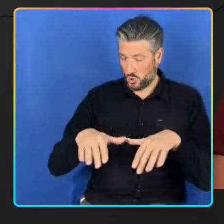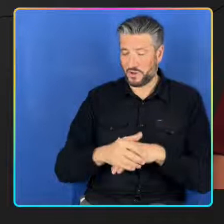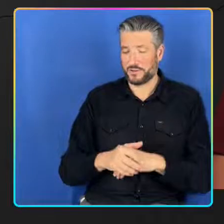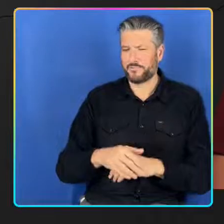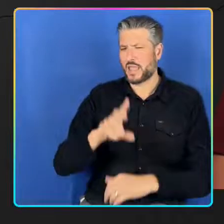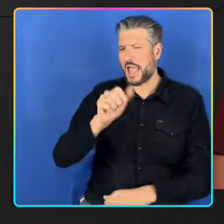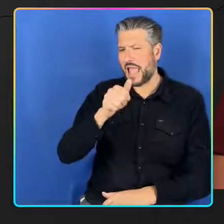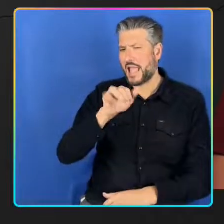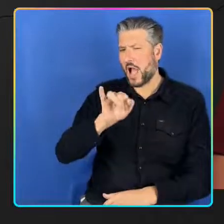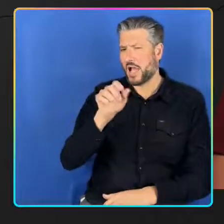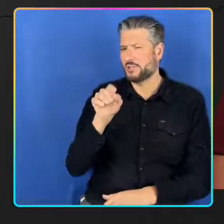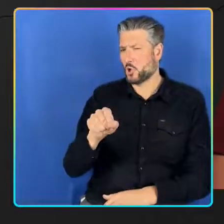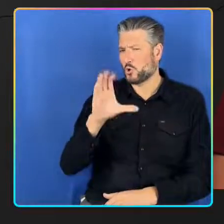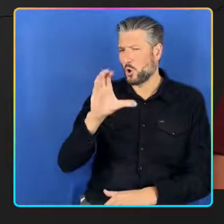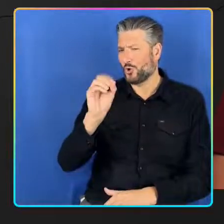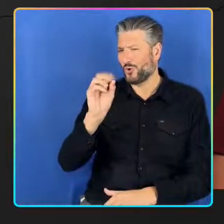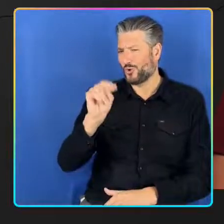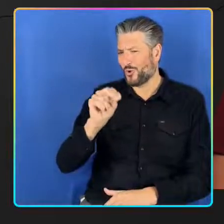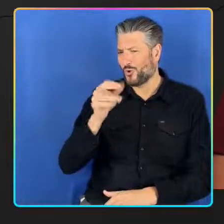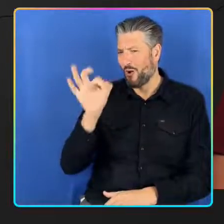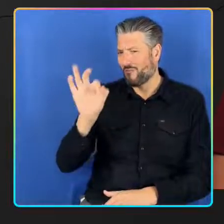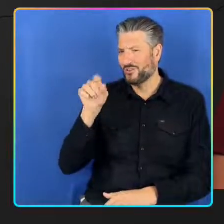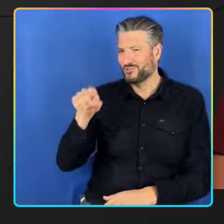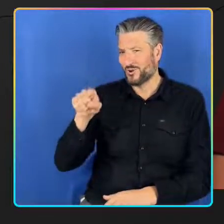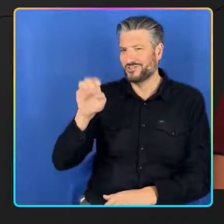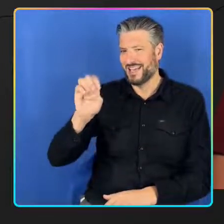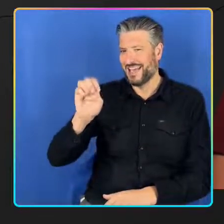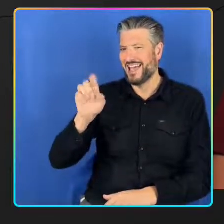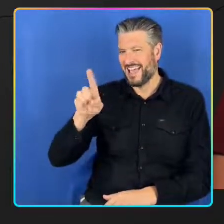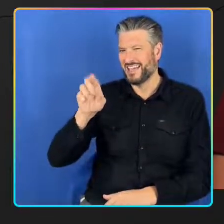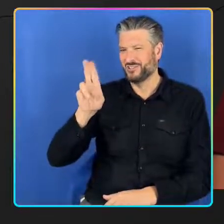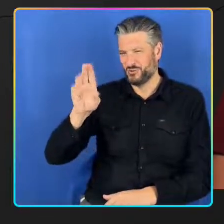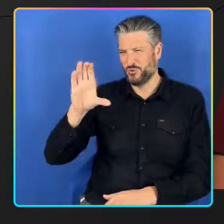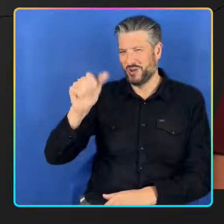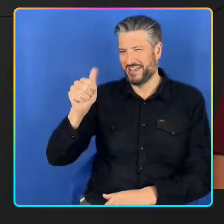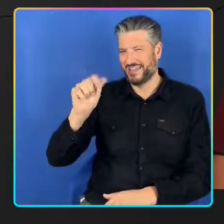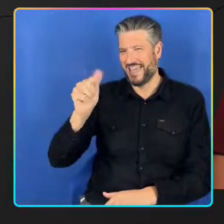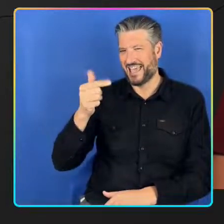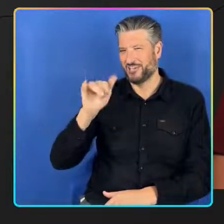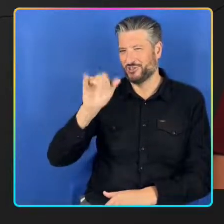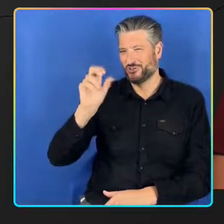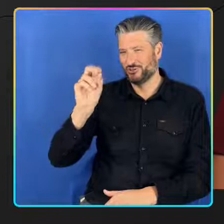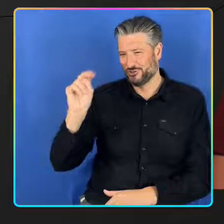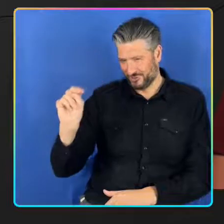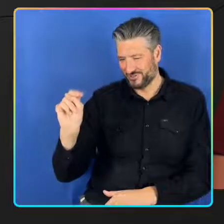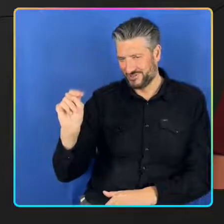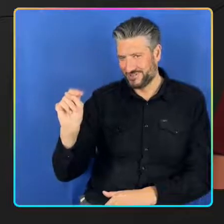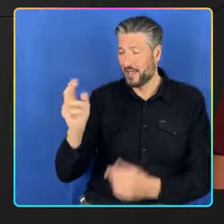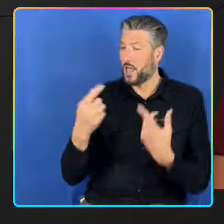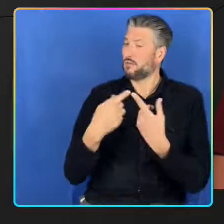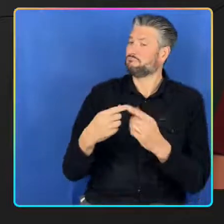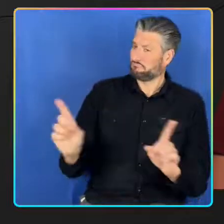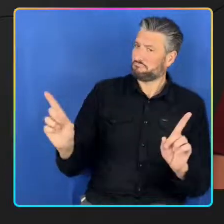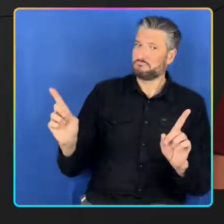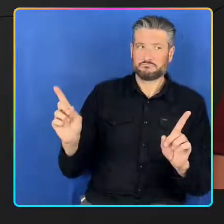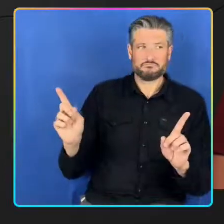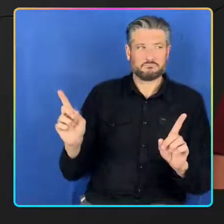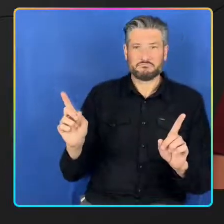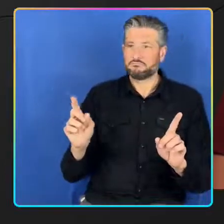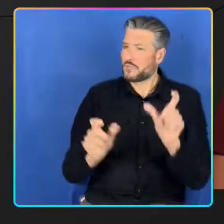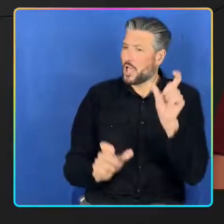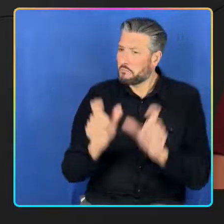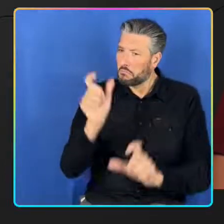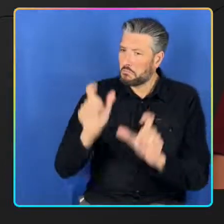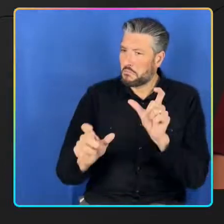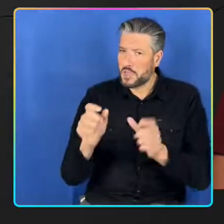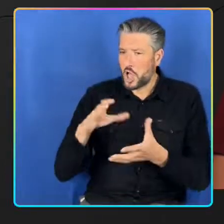aiconf.education. It's 8 hours of content by students, but it's actually for everyone. So it doesn't